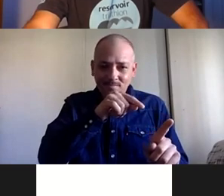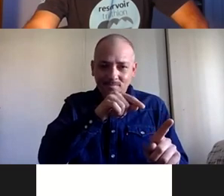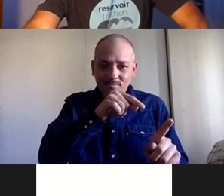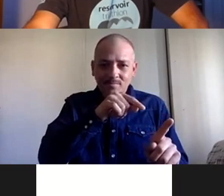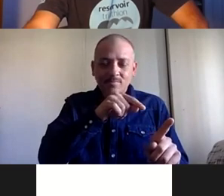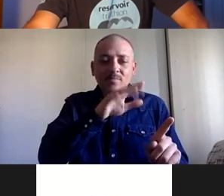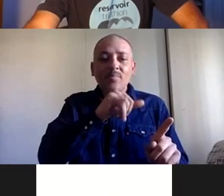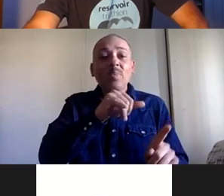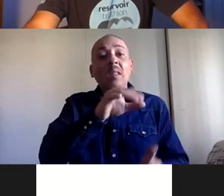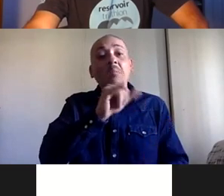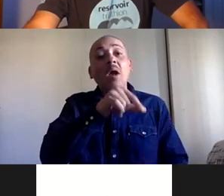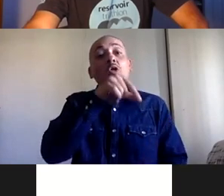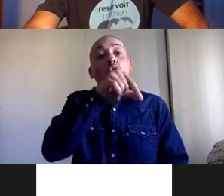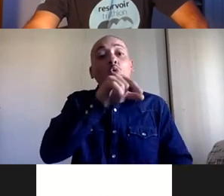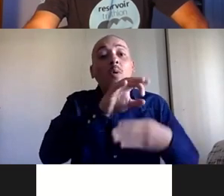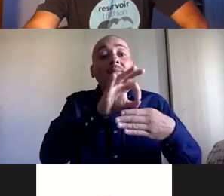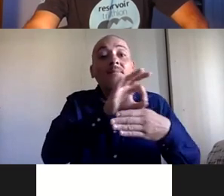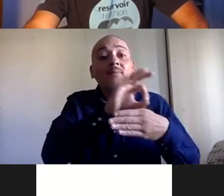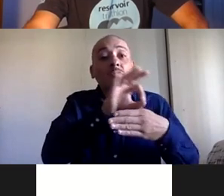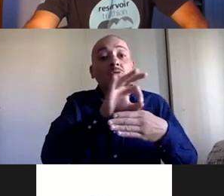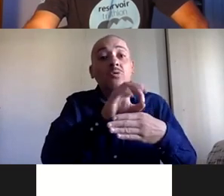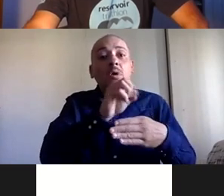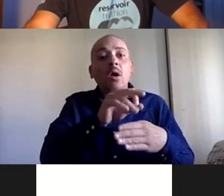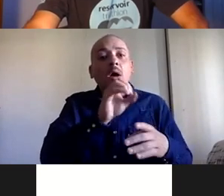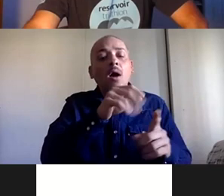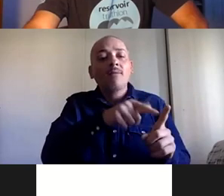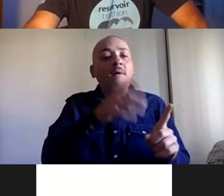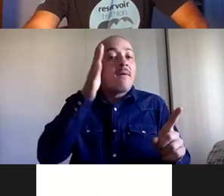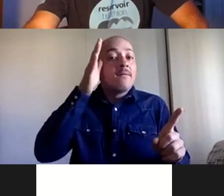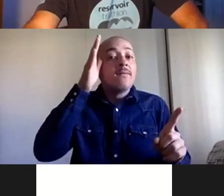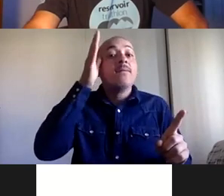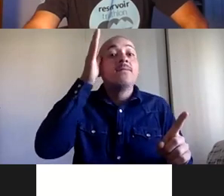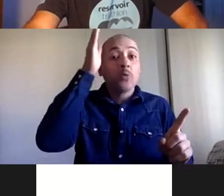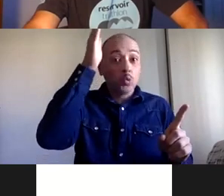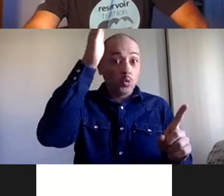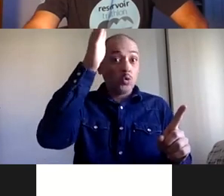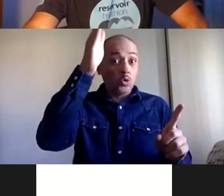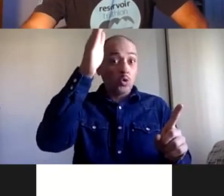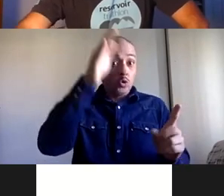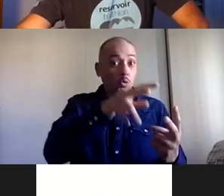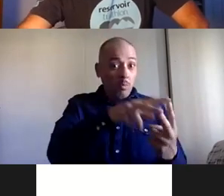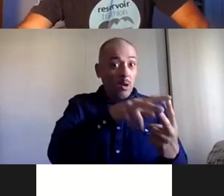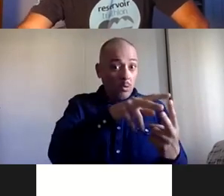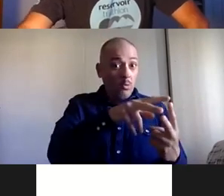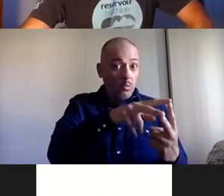quality, the Q function of a future state action pair,